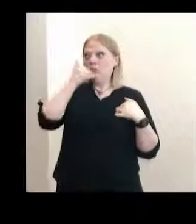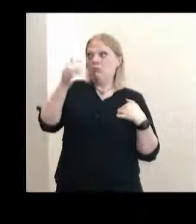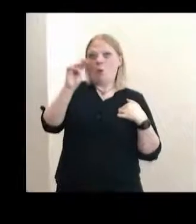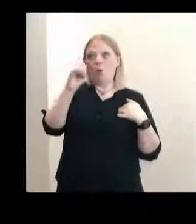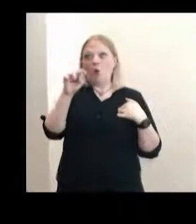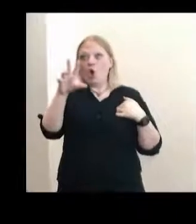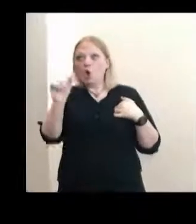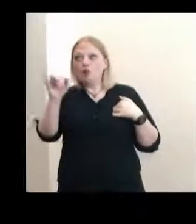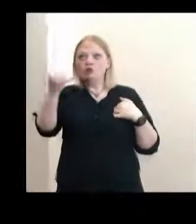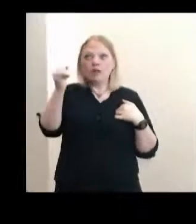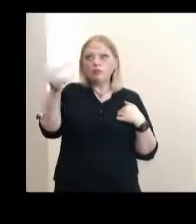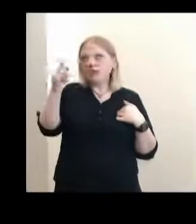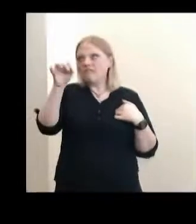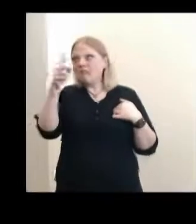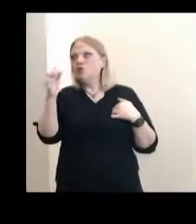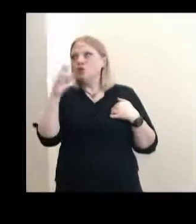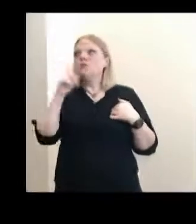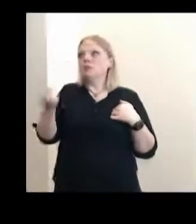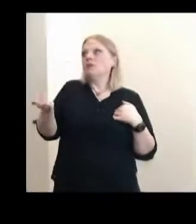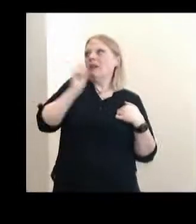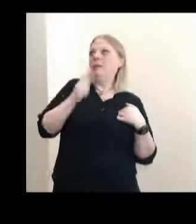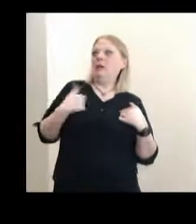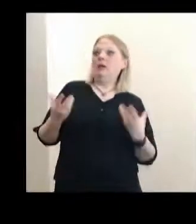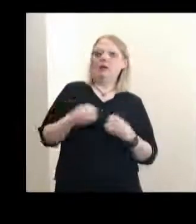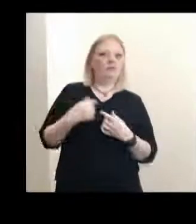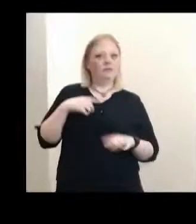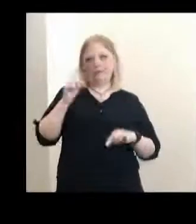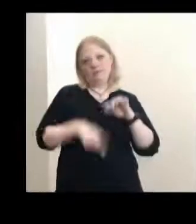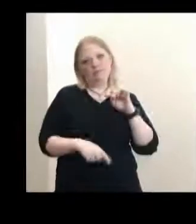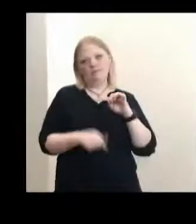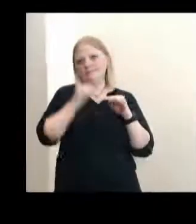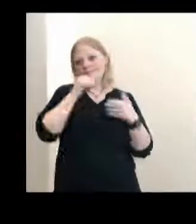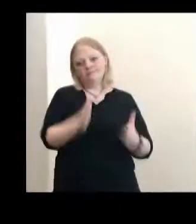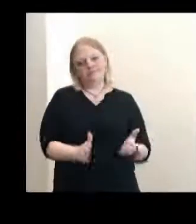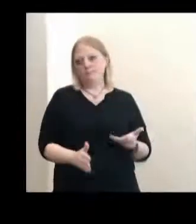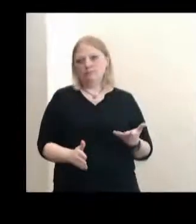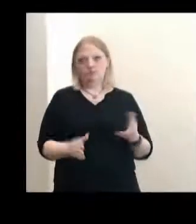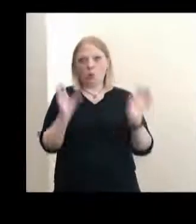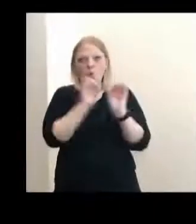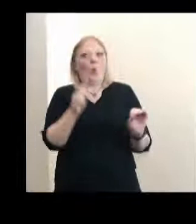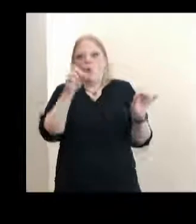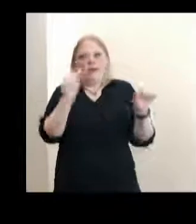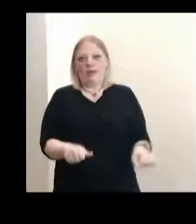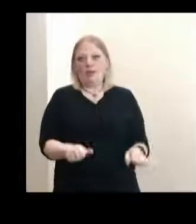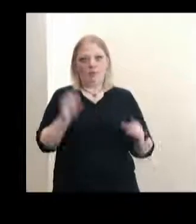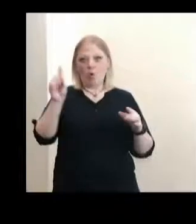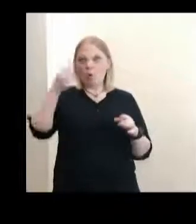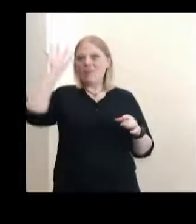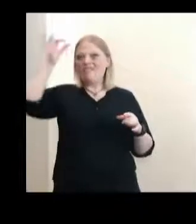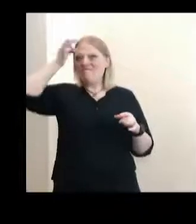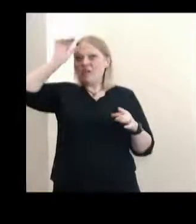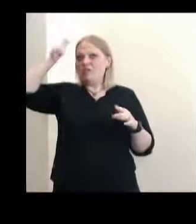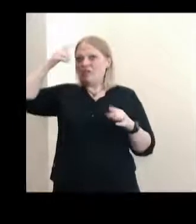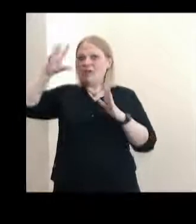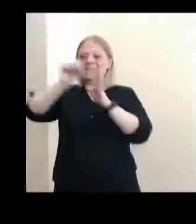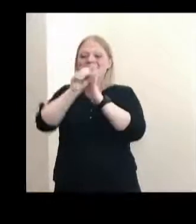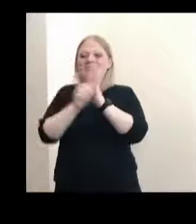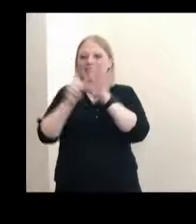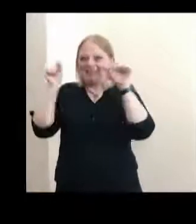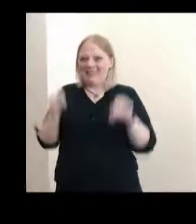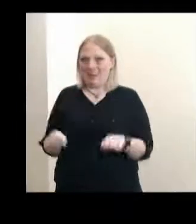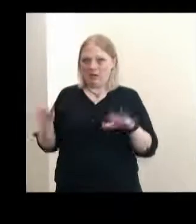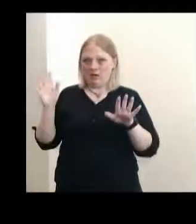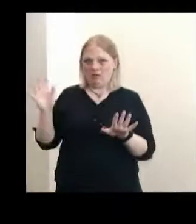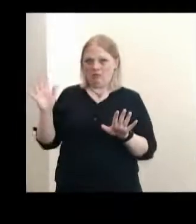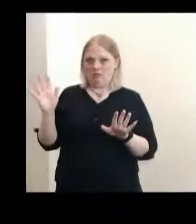& Johnson and say, I'll take more vaccine. We don't have the ability to do it. No one can. Only the federal government and the states can, based on whatever